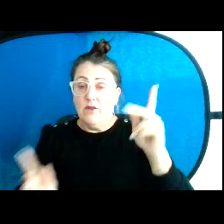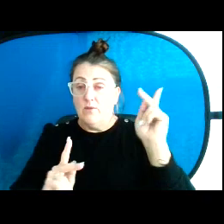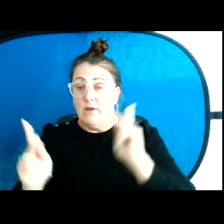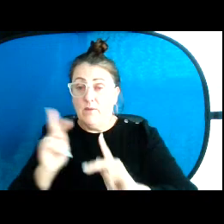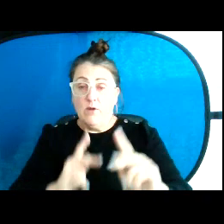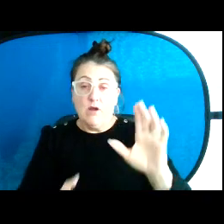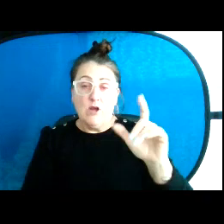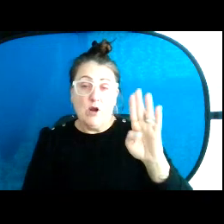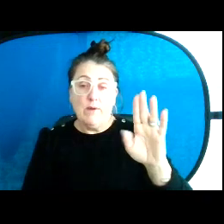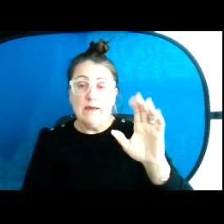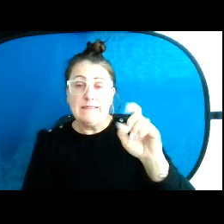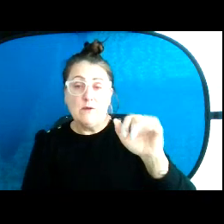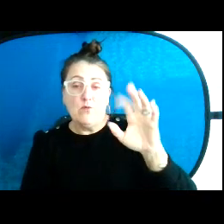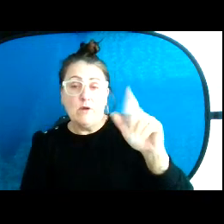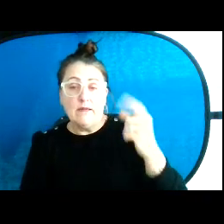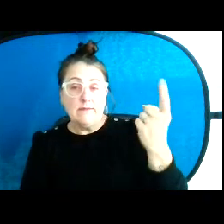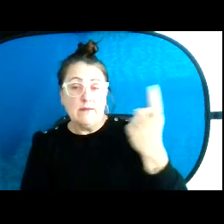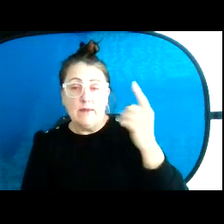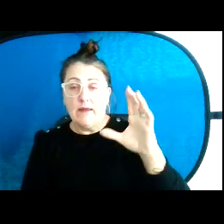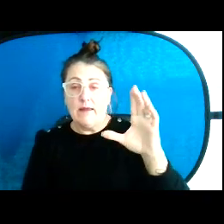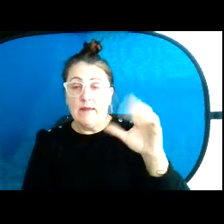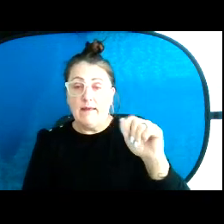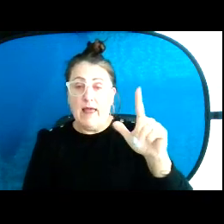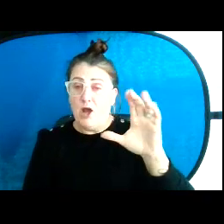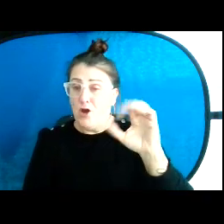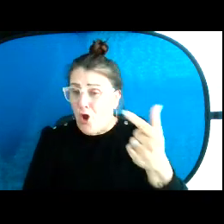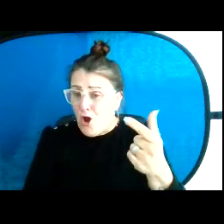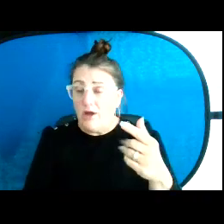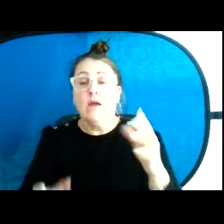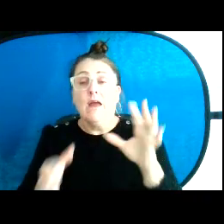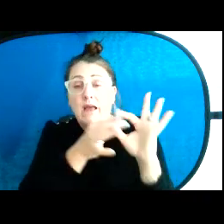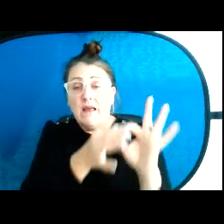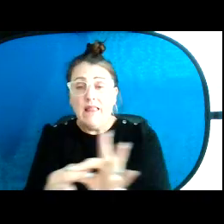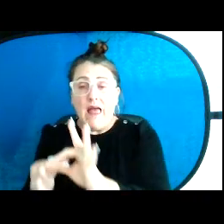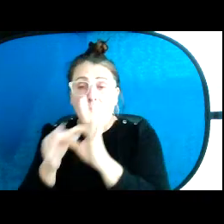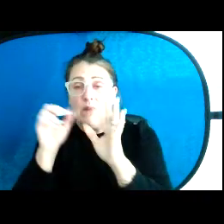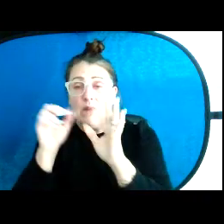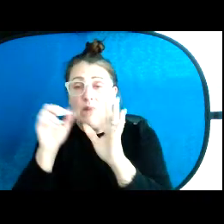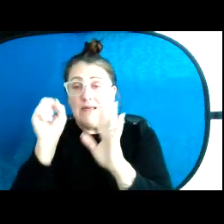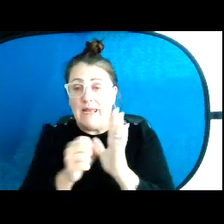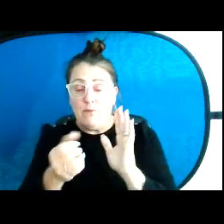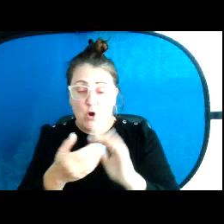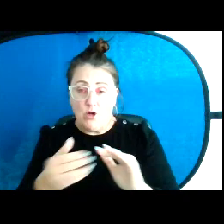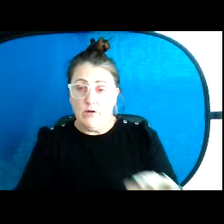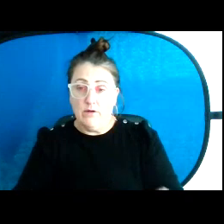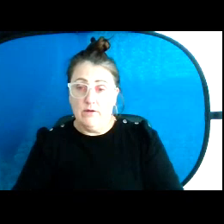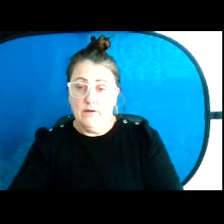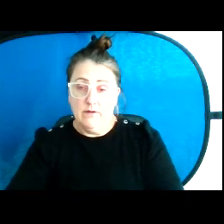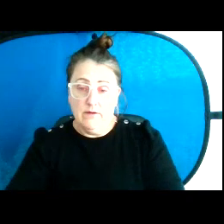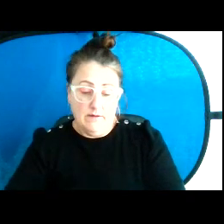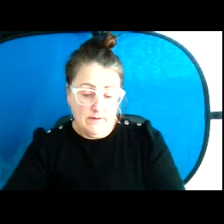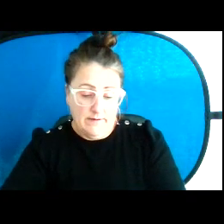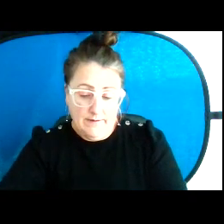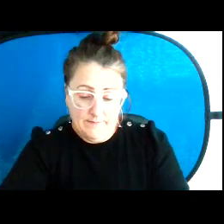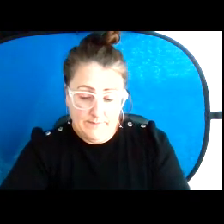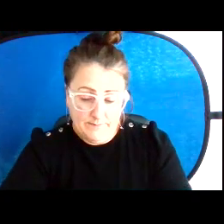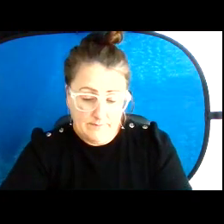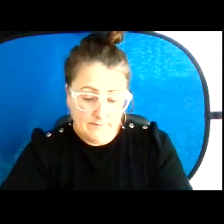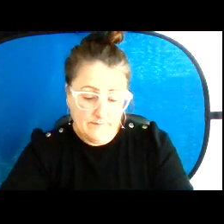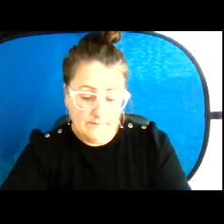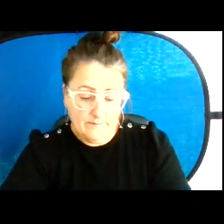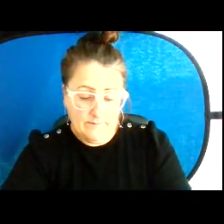and Sabrina Bradbury from CalCog, in collaborating with the RTPAs and state partners to identify solutions. Caltrans also provided